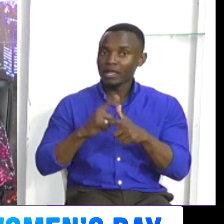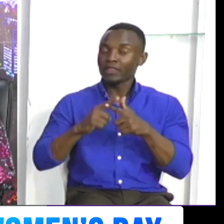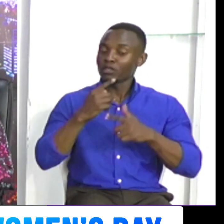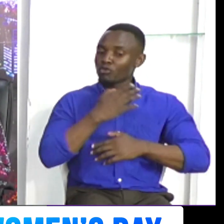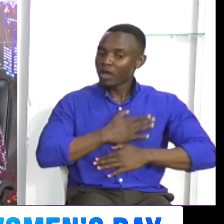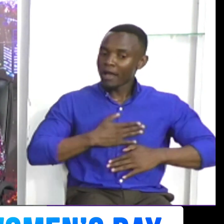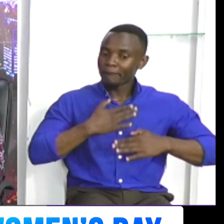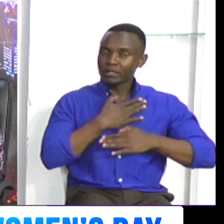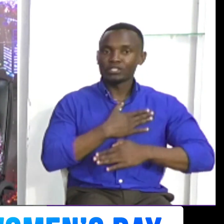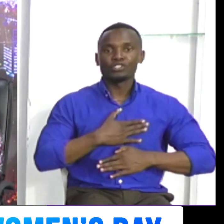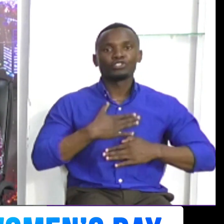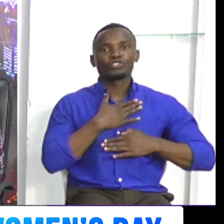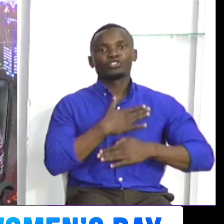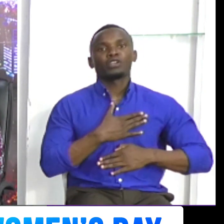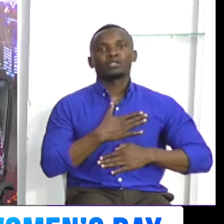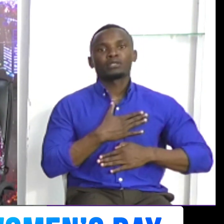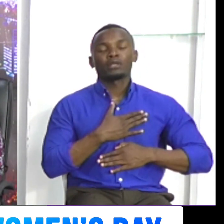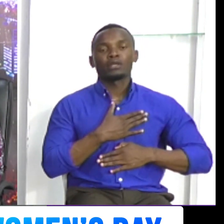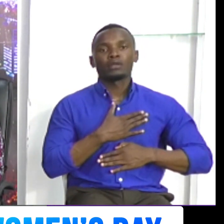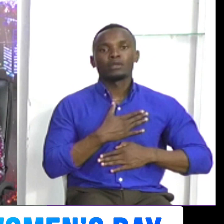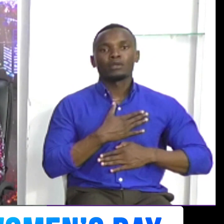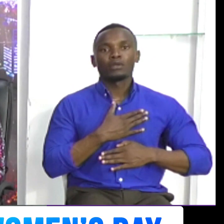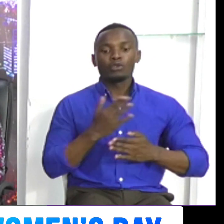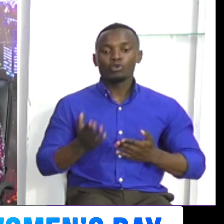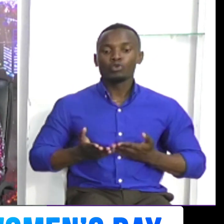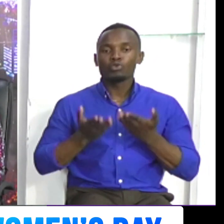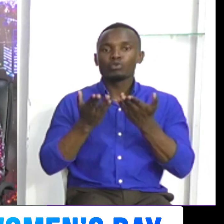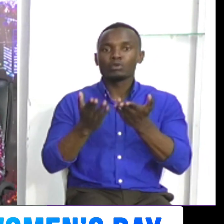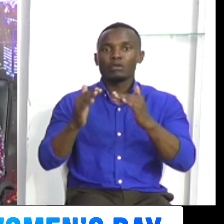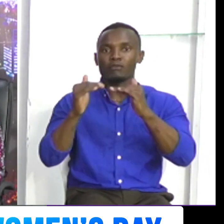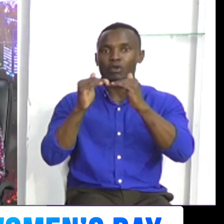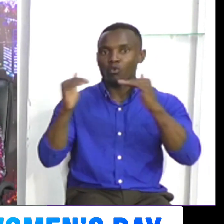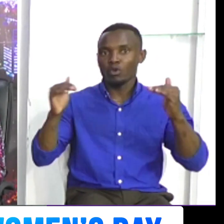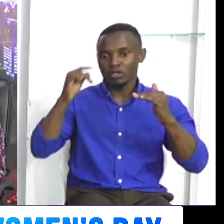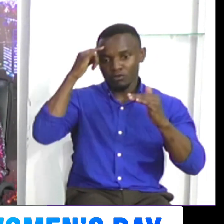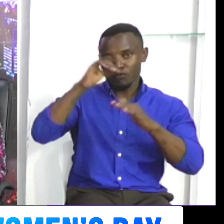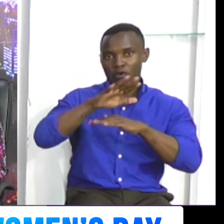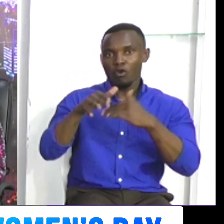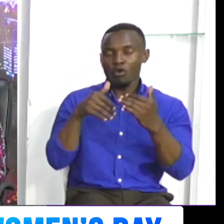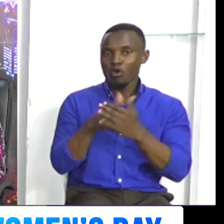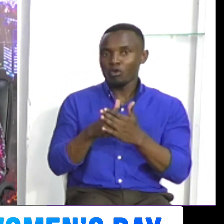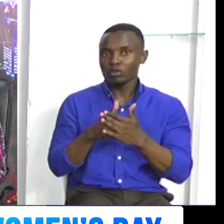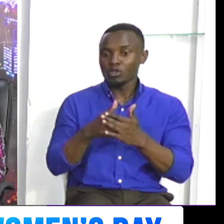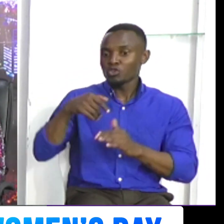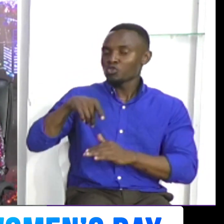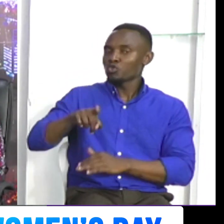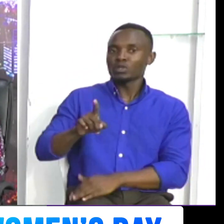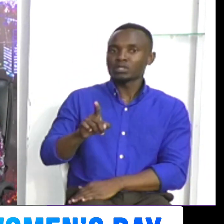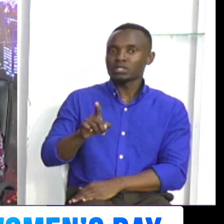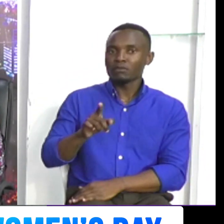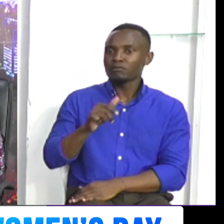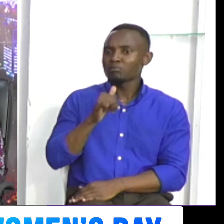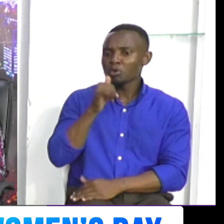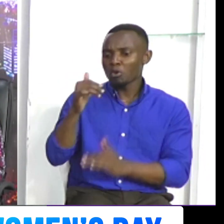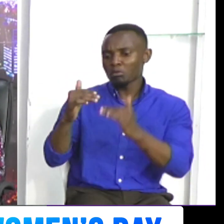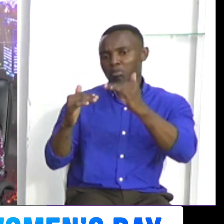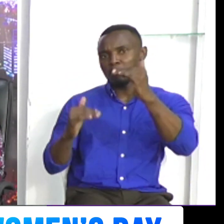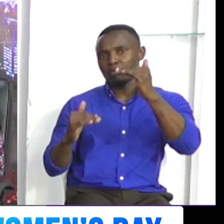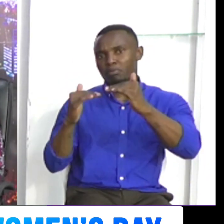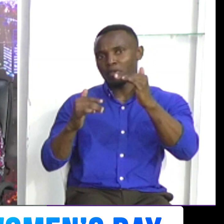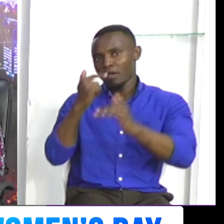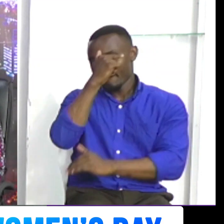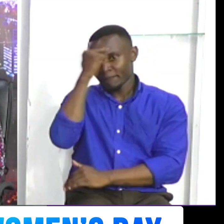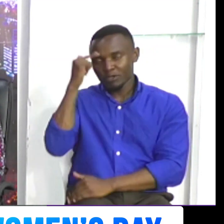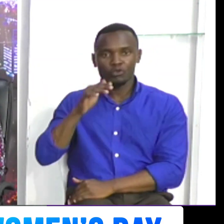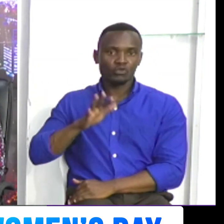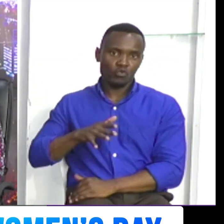board on a platform of equality. Yeah. You're not being looked down upon because you're a woman. It sure. starts